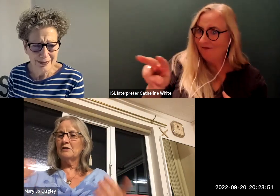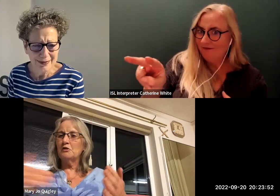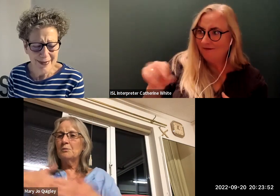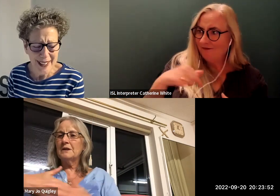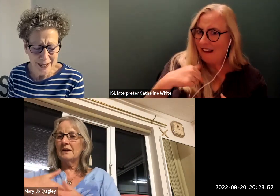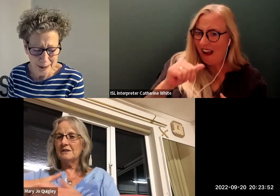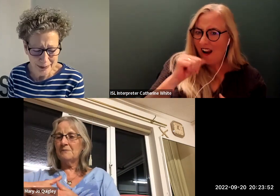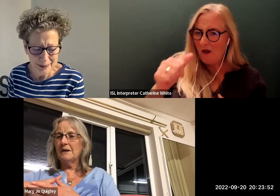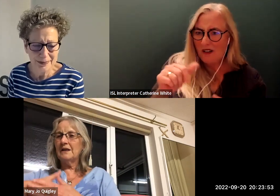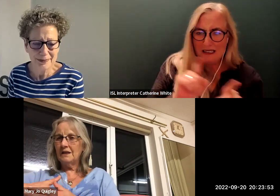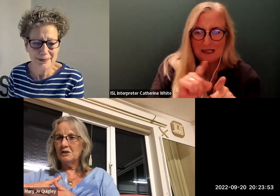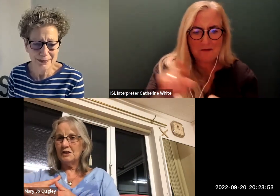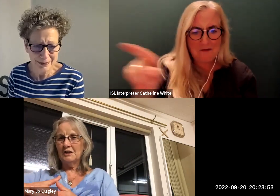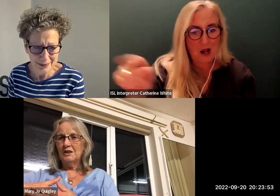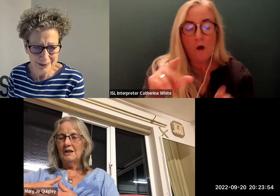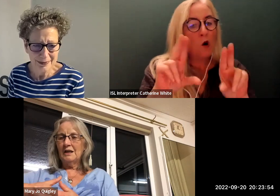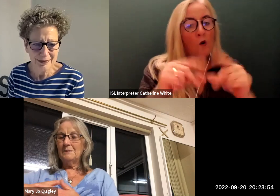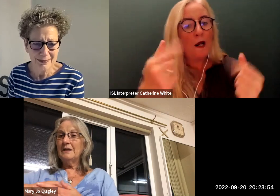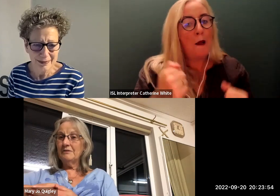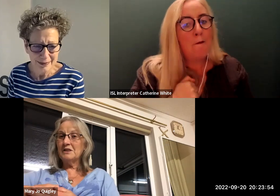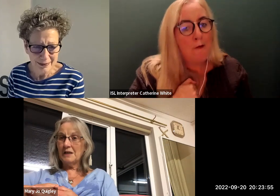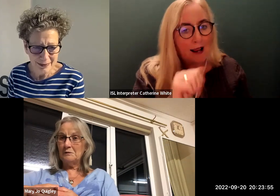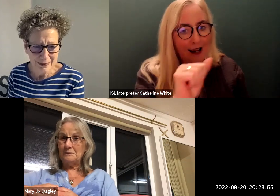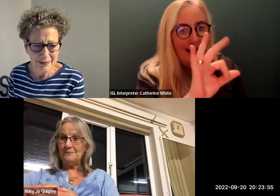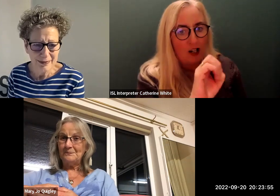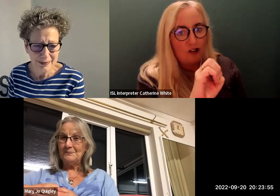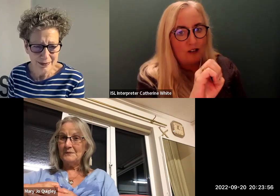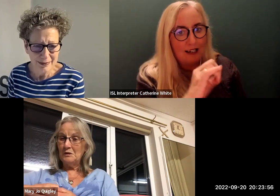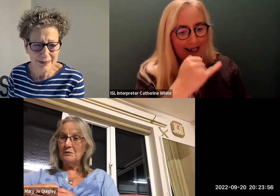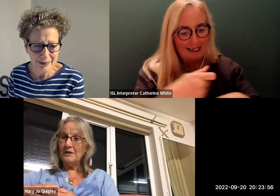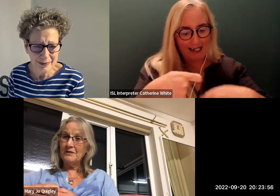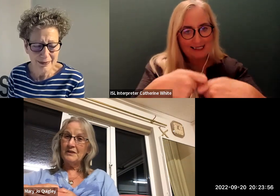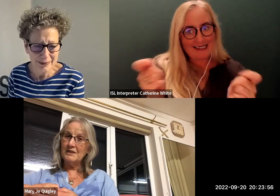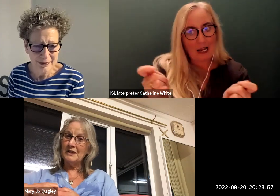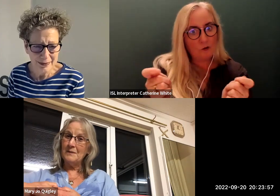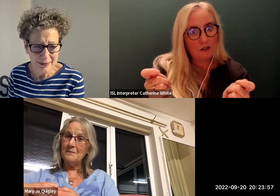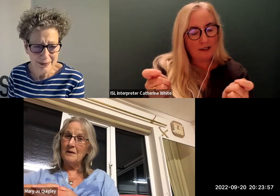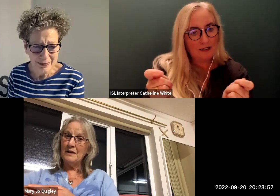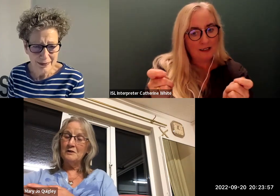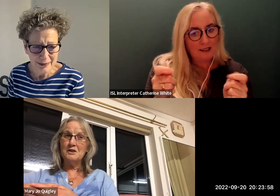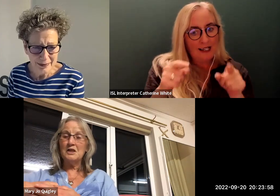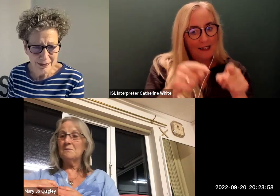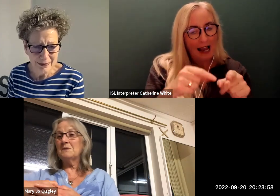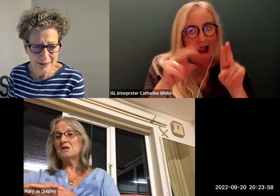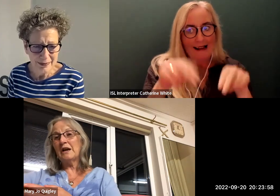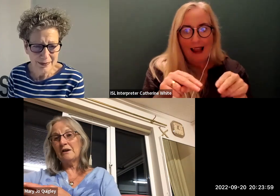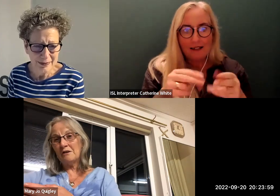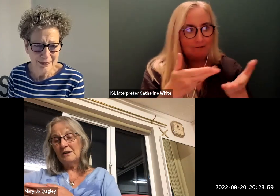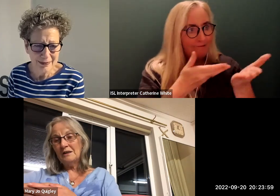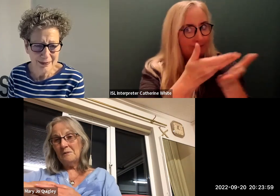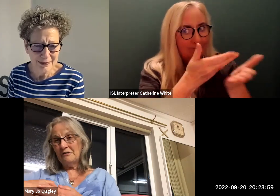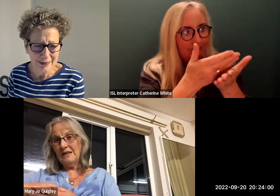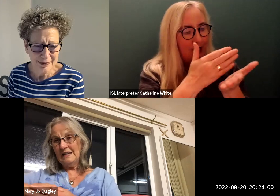I had nobody else of my age in the town, you know, that I could maybe